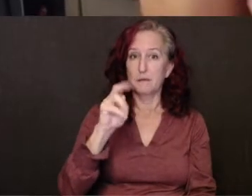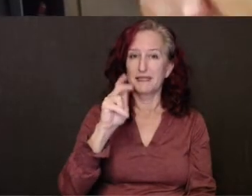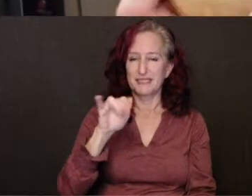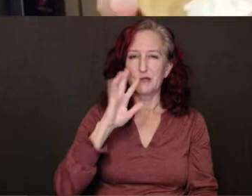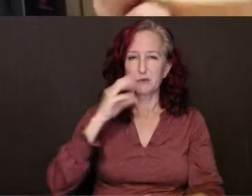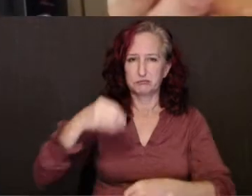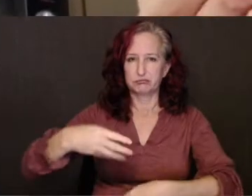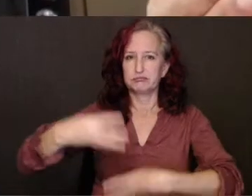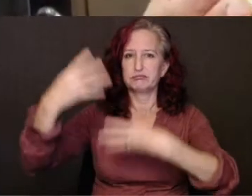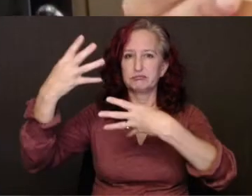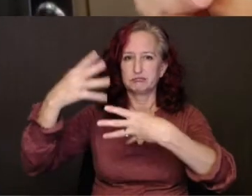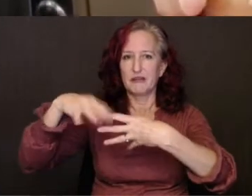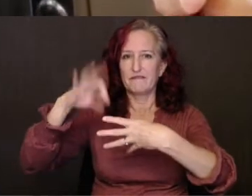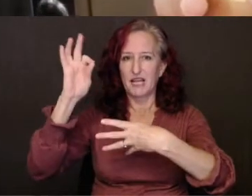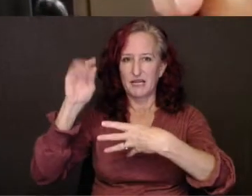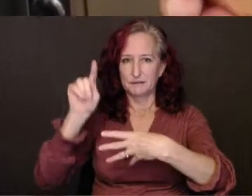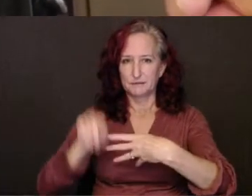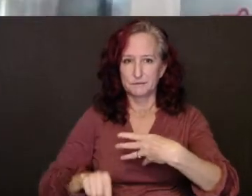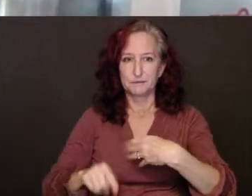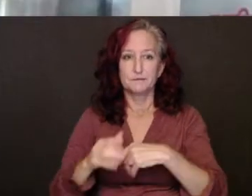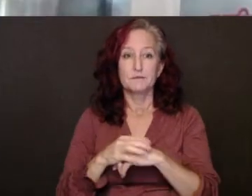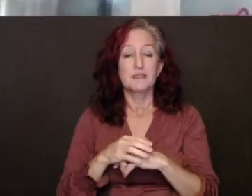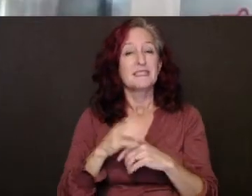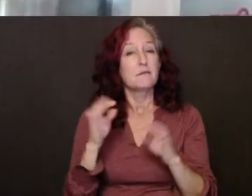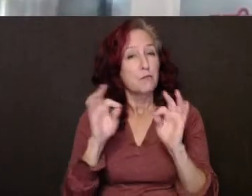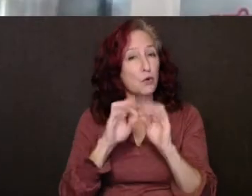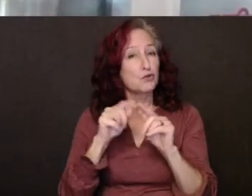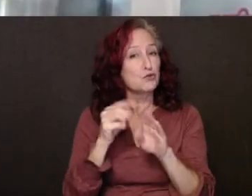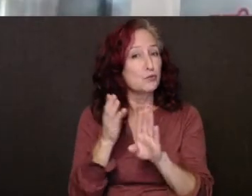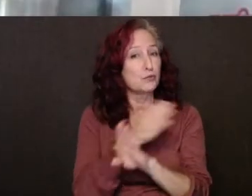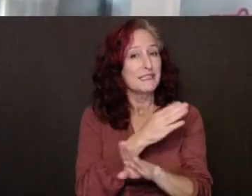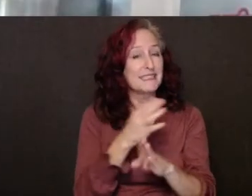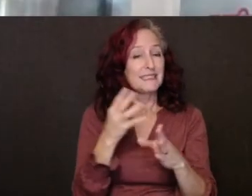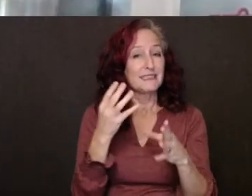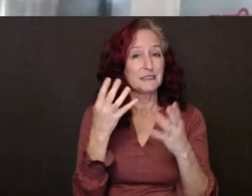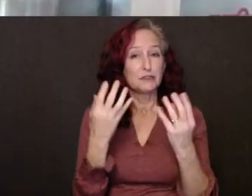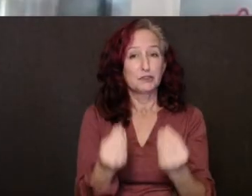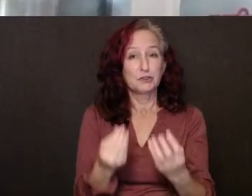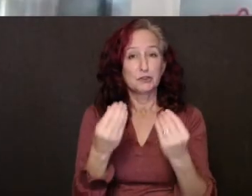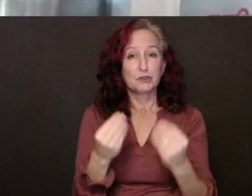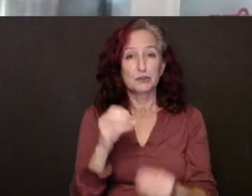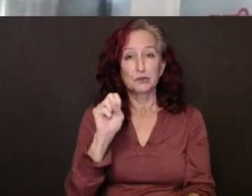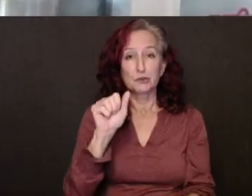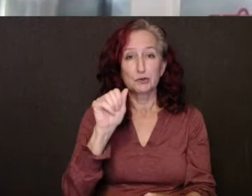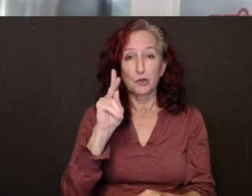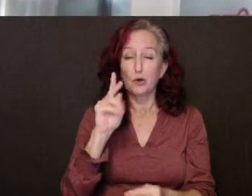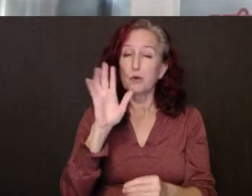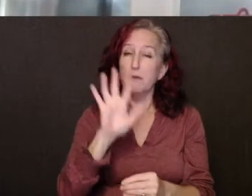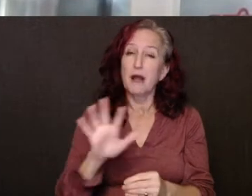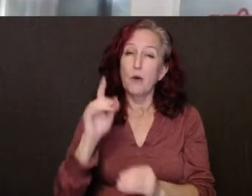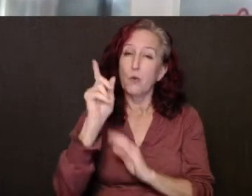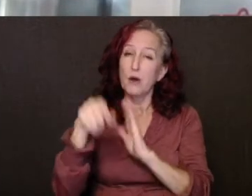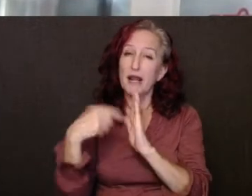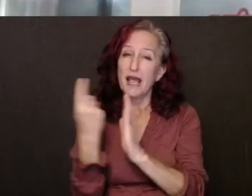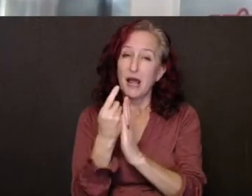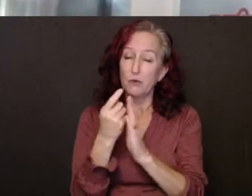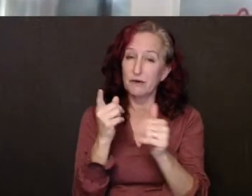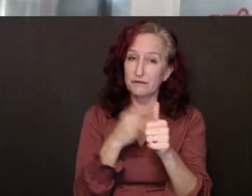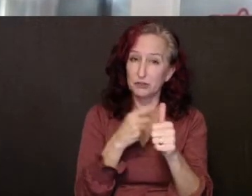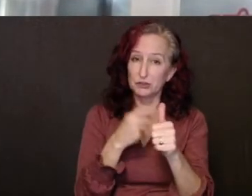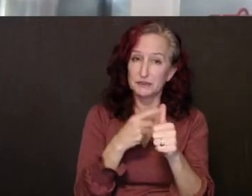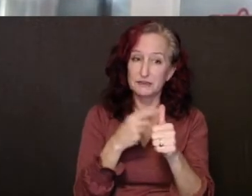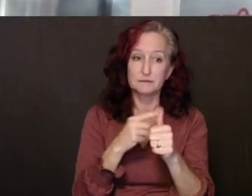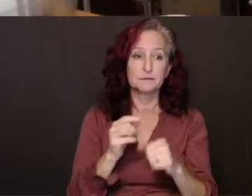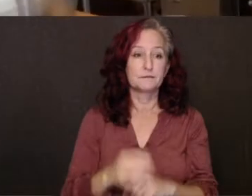here. It's a cracked hominy, so if you had to look it up online, just put pearl hominy and hominy will come up.